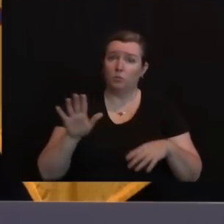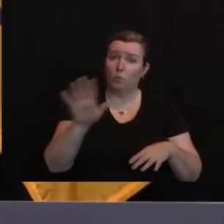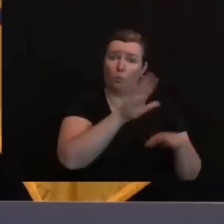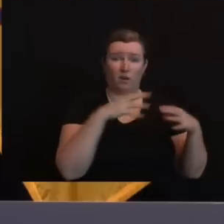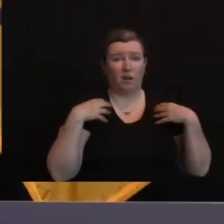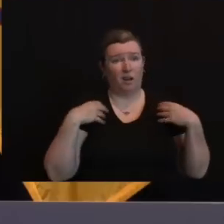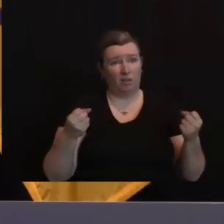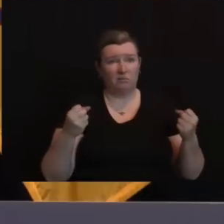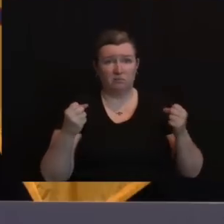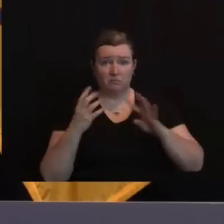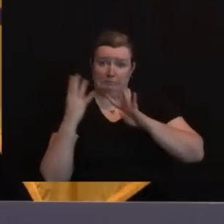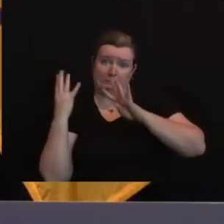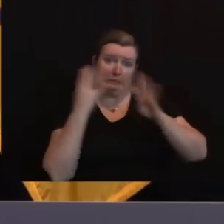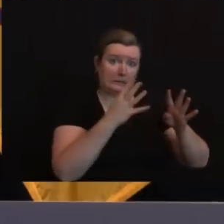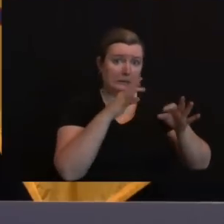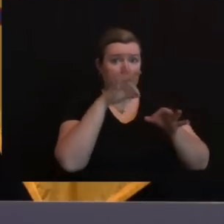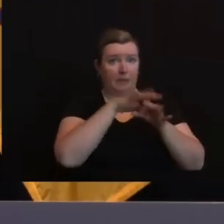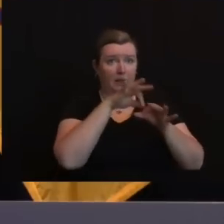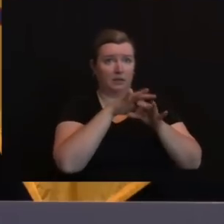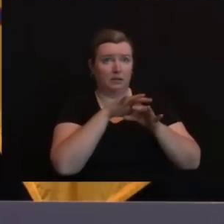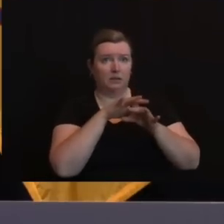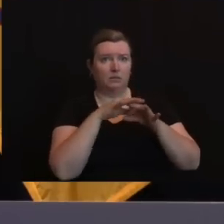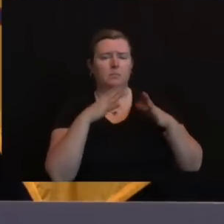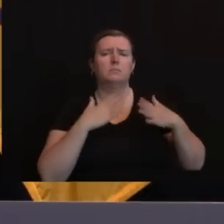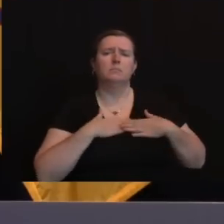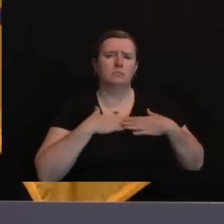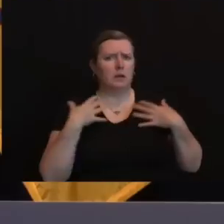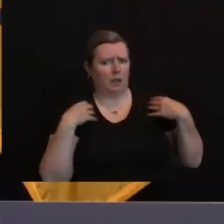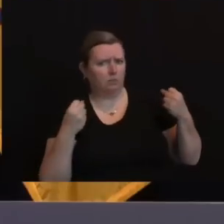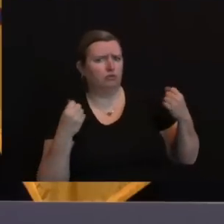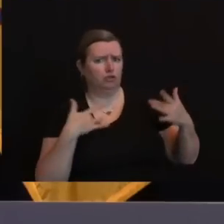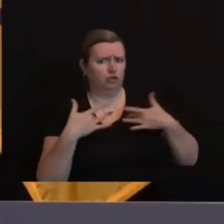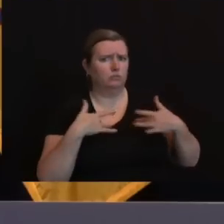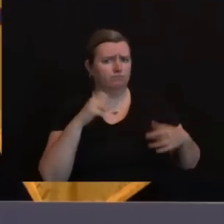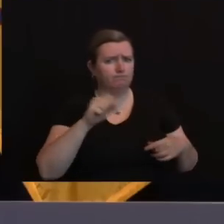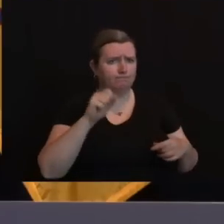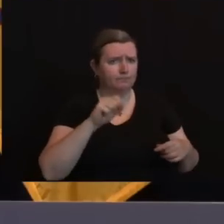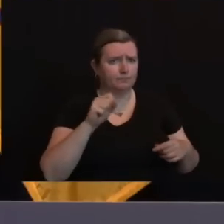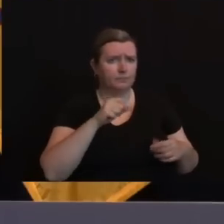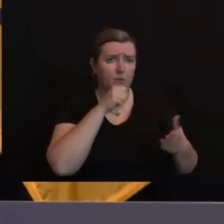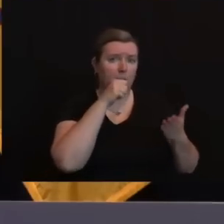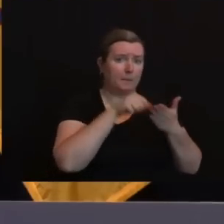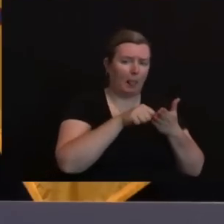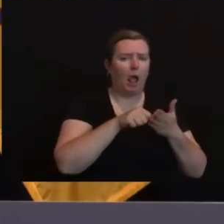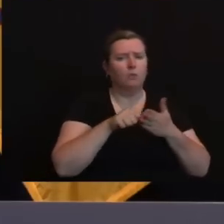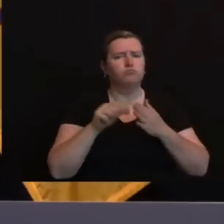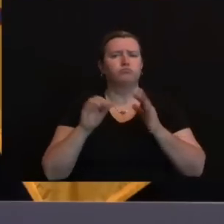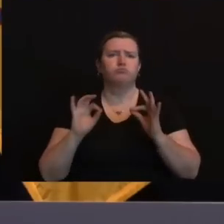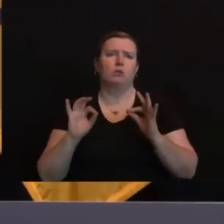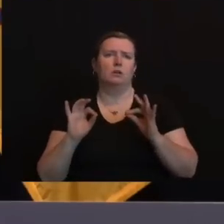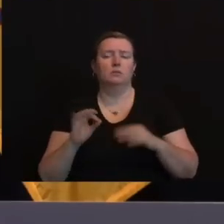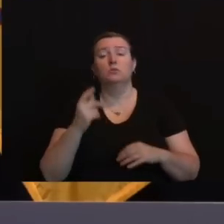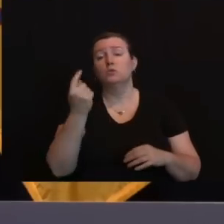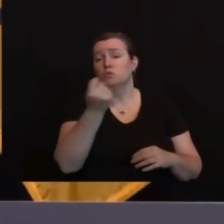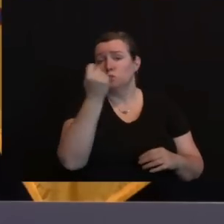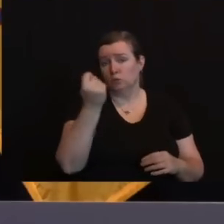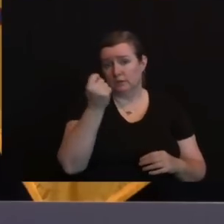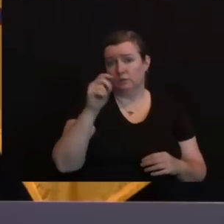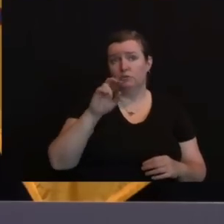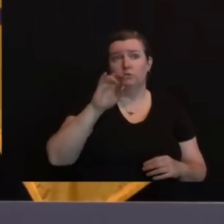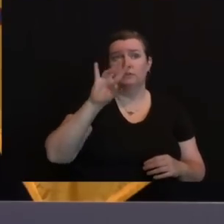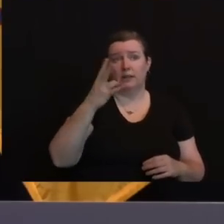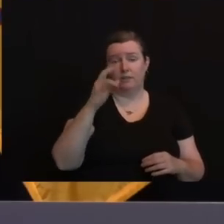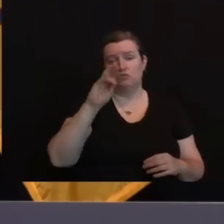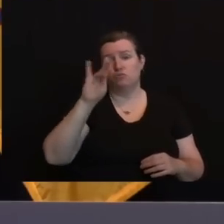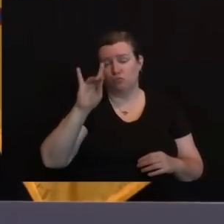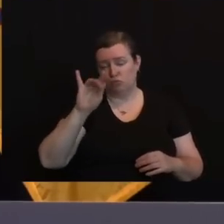and her team want to make sure that we keep front of mind. So Tuesday, July 7 is our primary, both